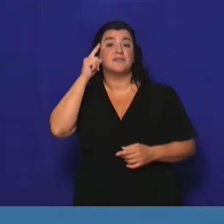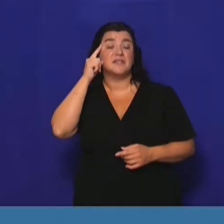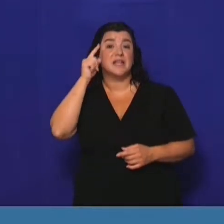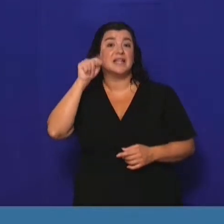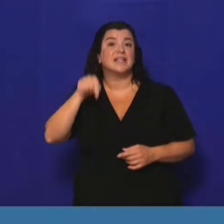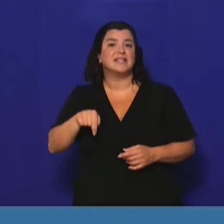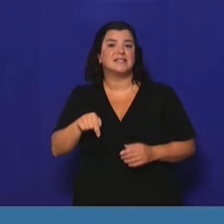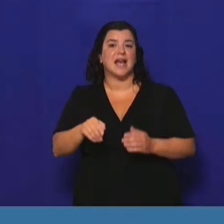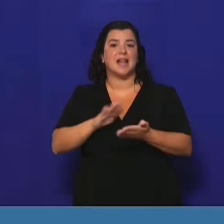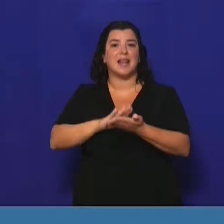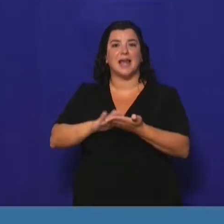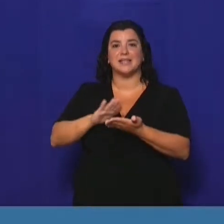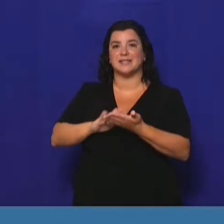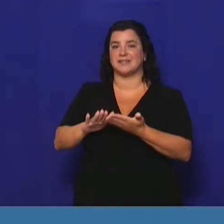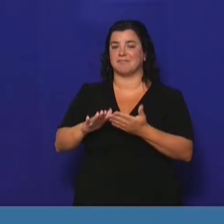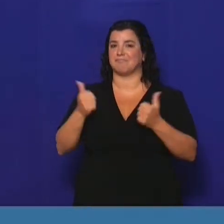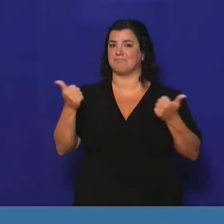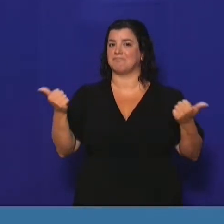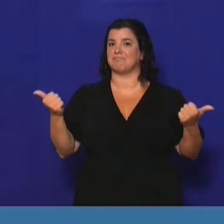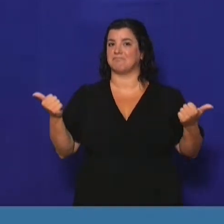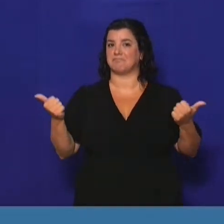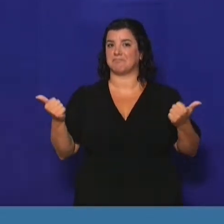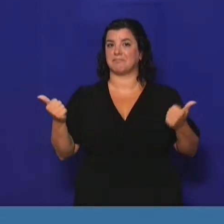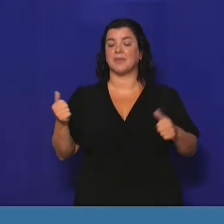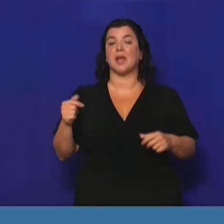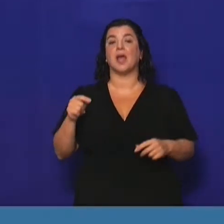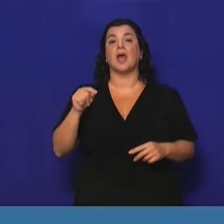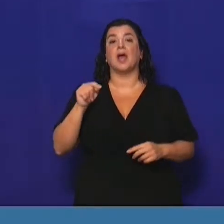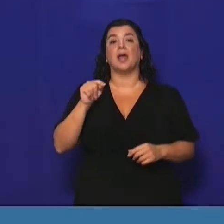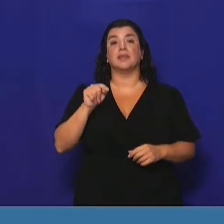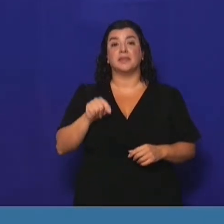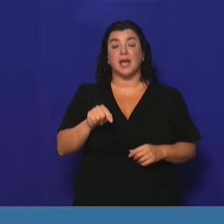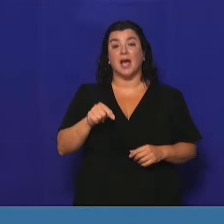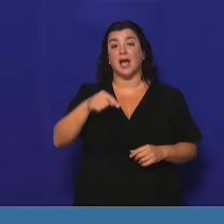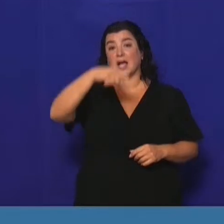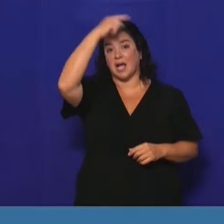issa attivi. U Każ Antonja kellna 35 residents. U